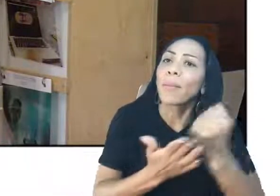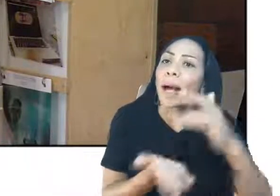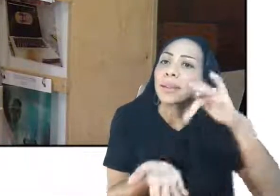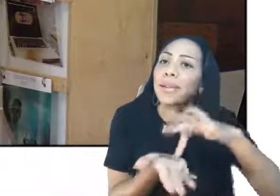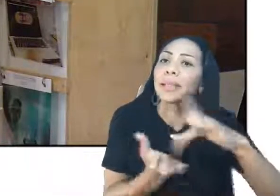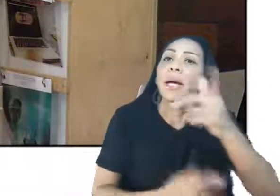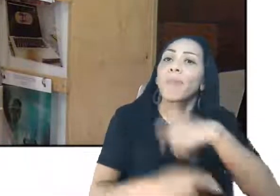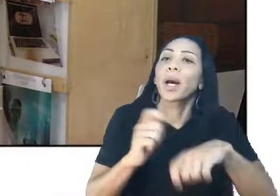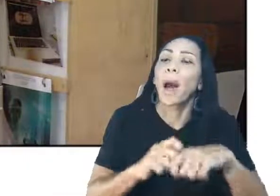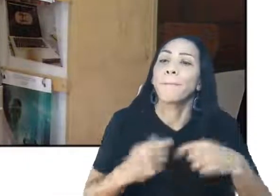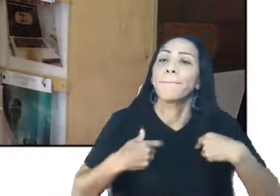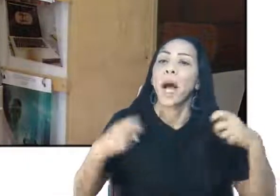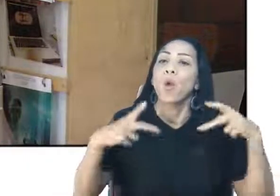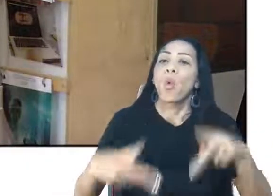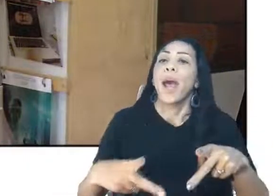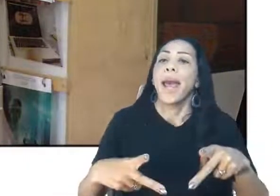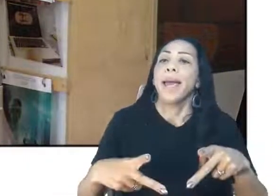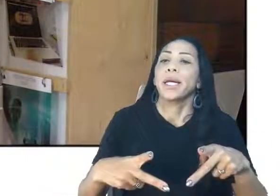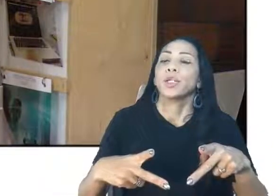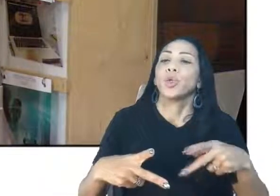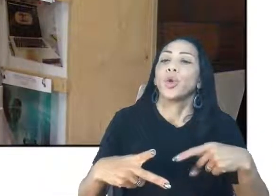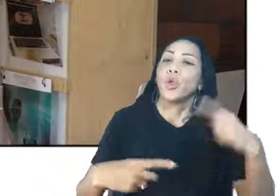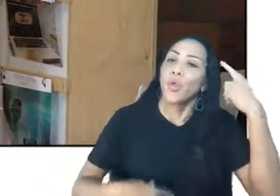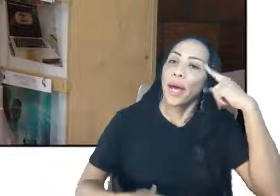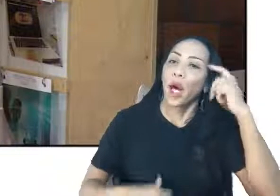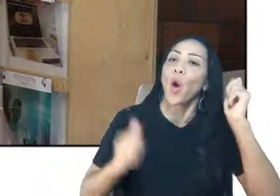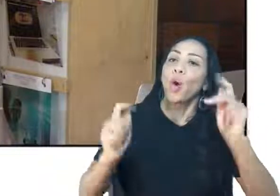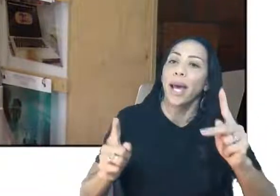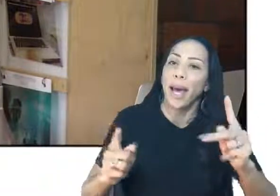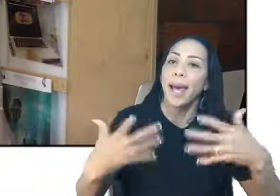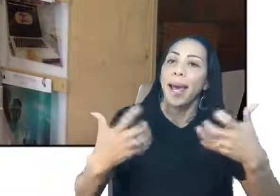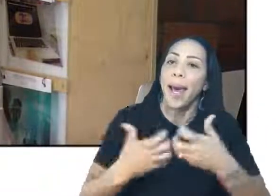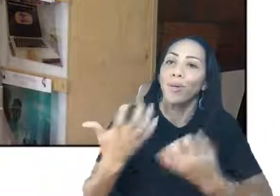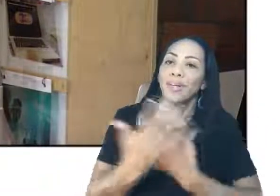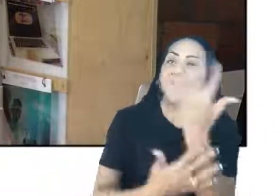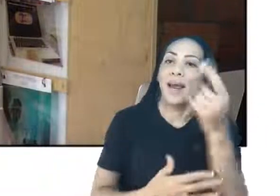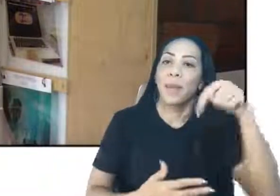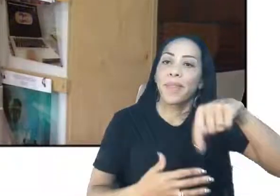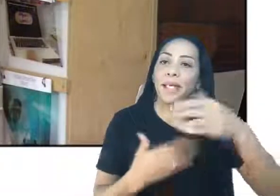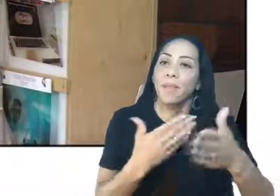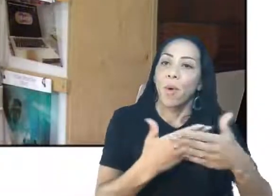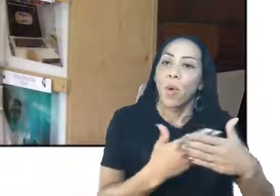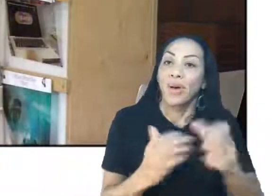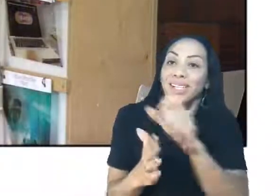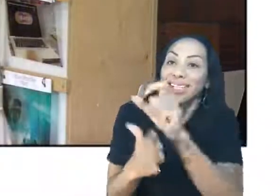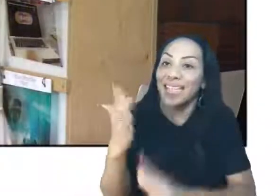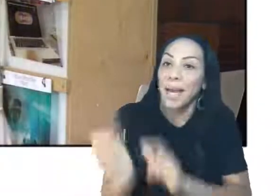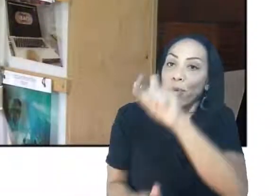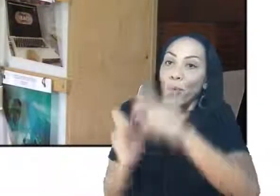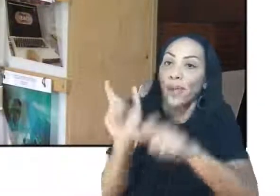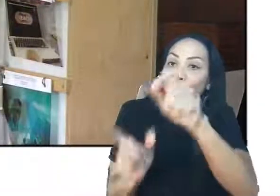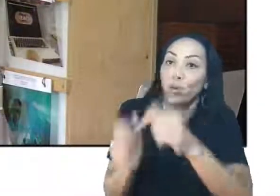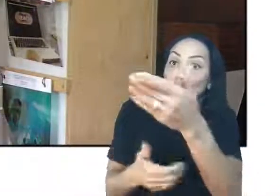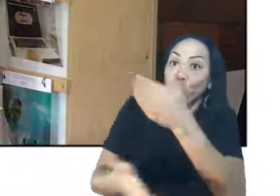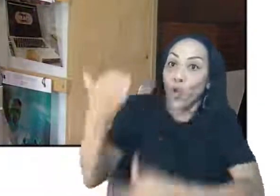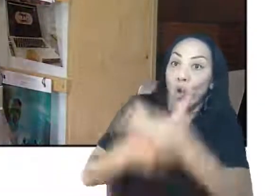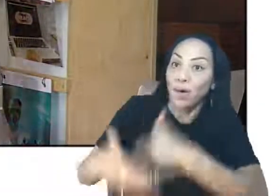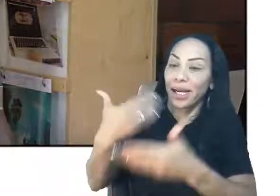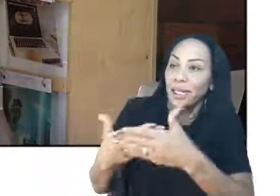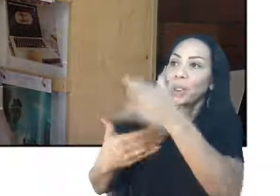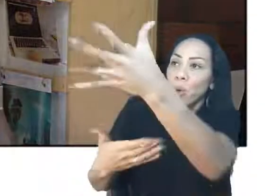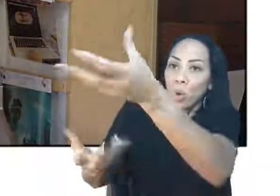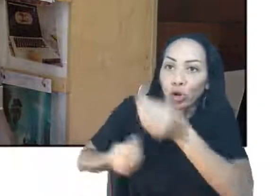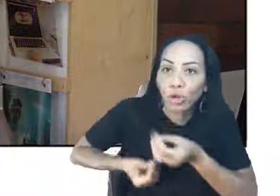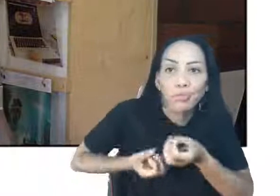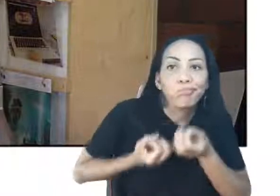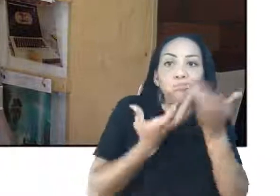we found strategies and ways to tell disabled people's stories and about their attempts to rest in public. We found we really needed